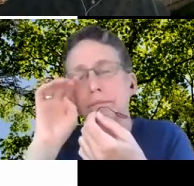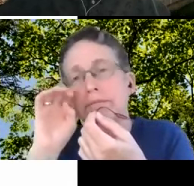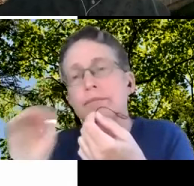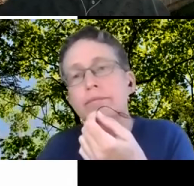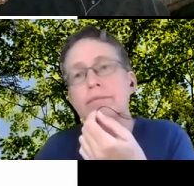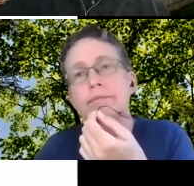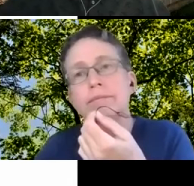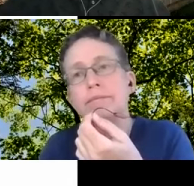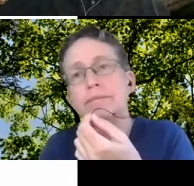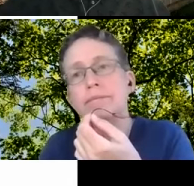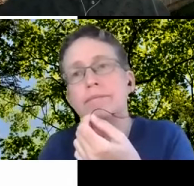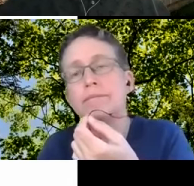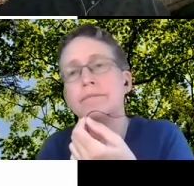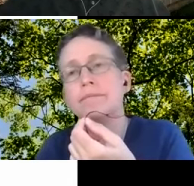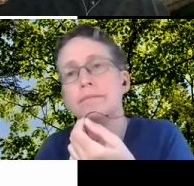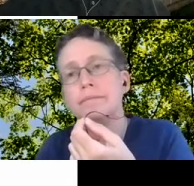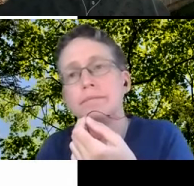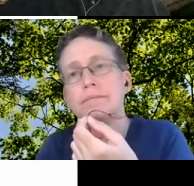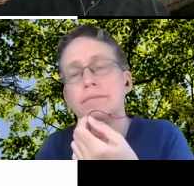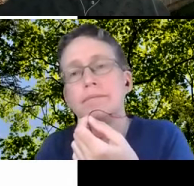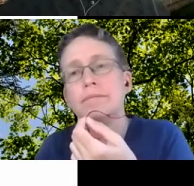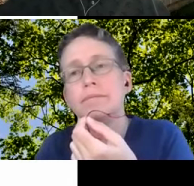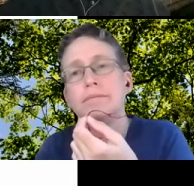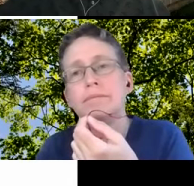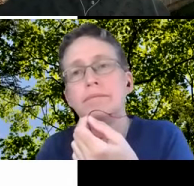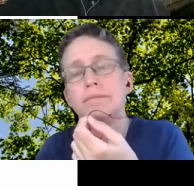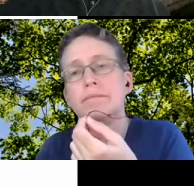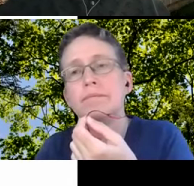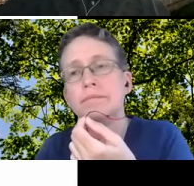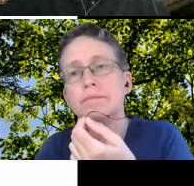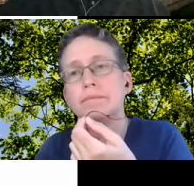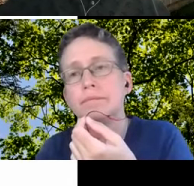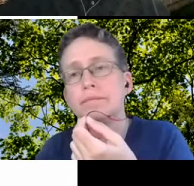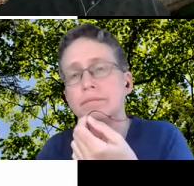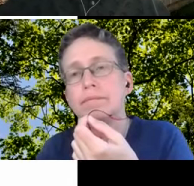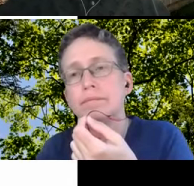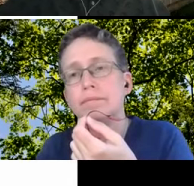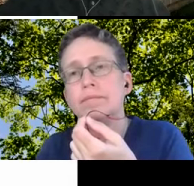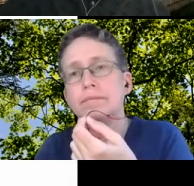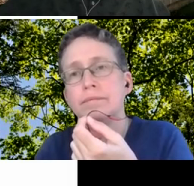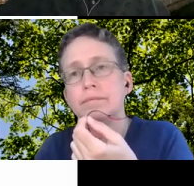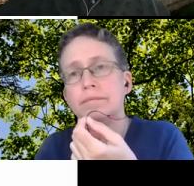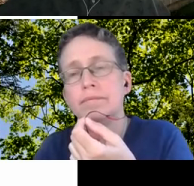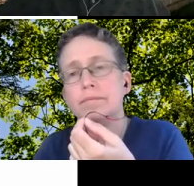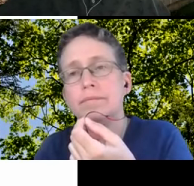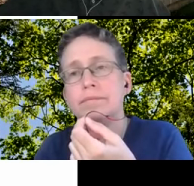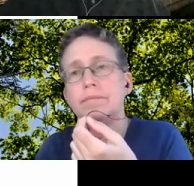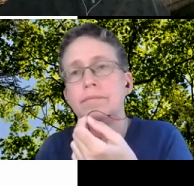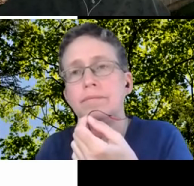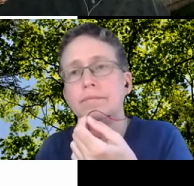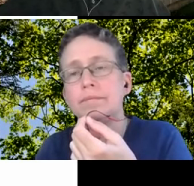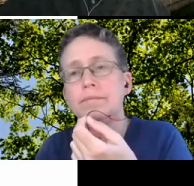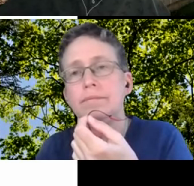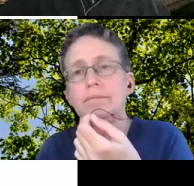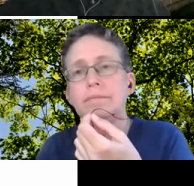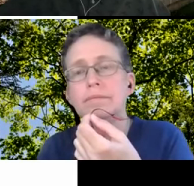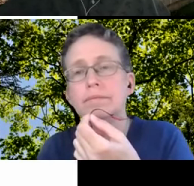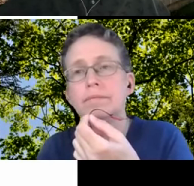minds as urban ecologists right now, with the Black Lives Matter movement going on in this country, and seeing all the ways that